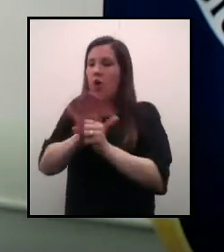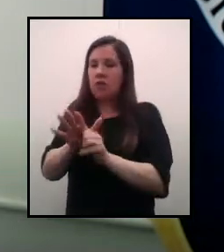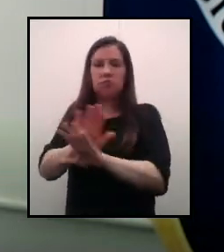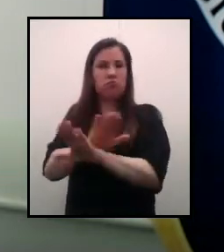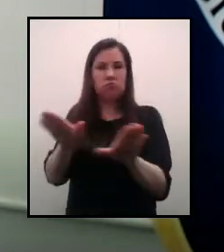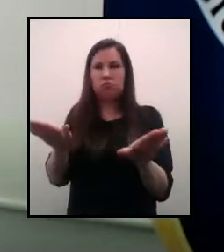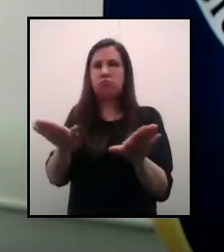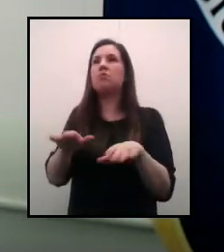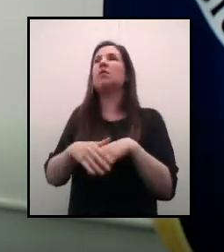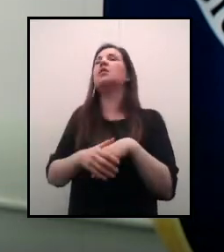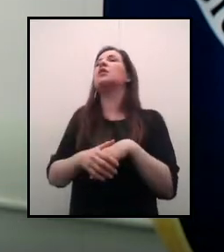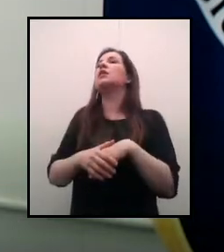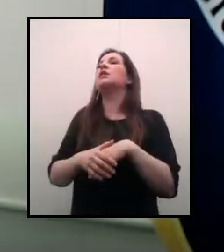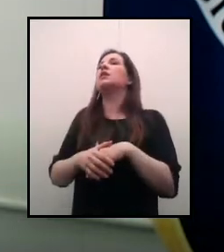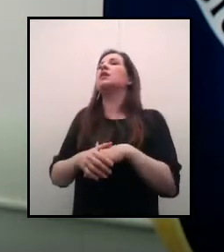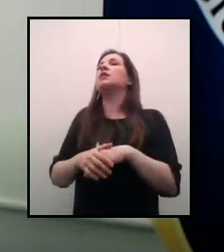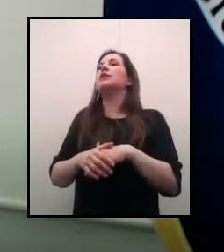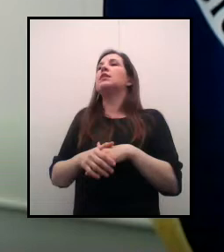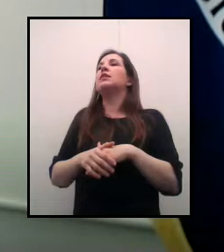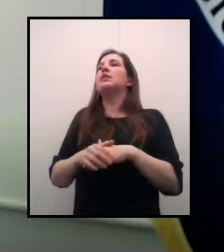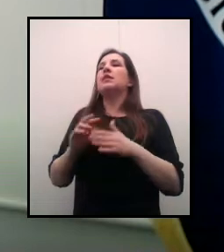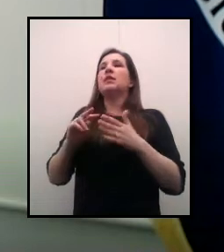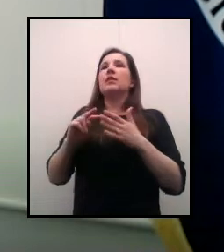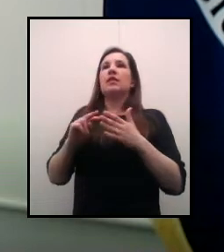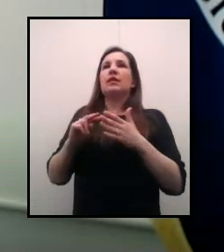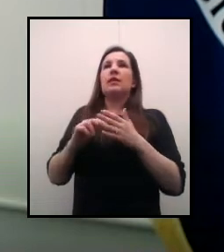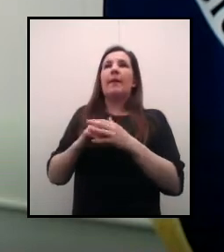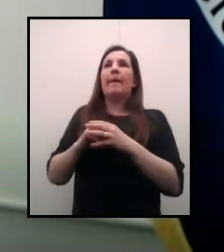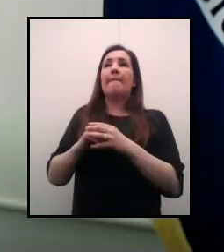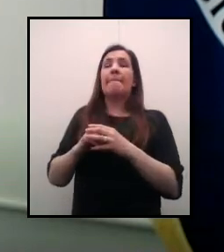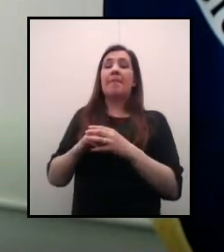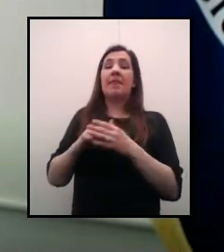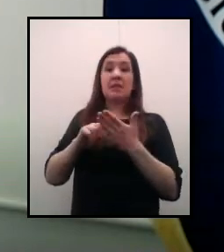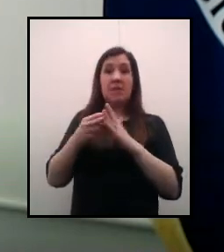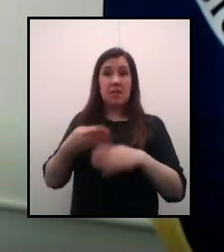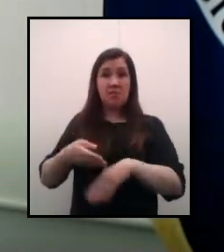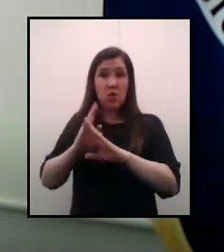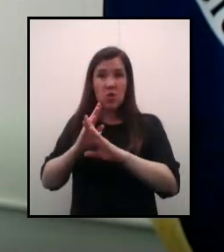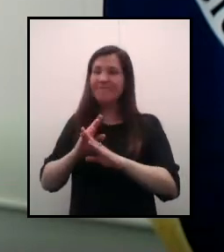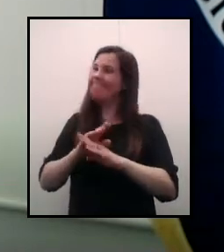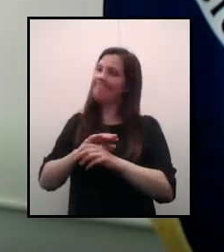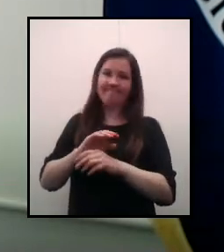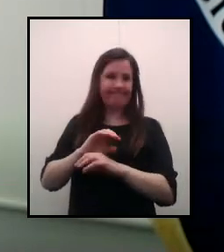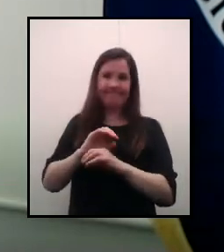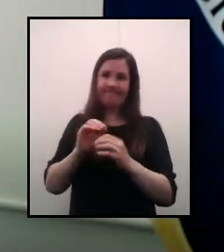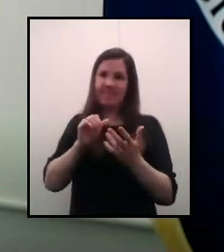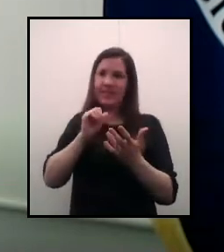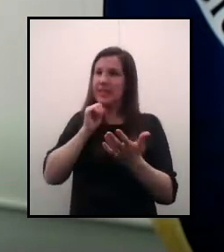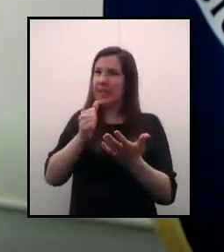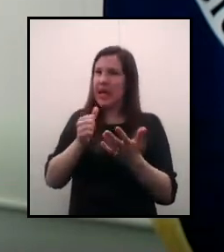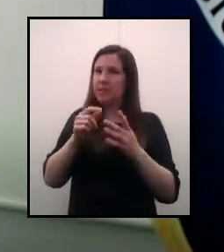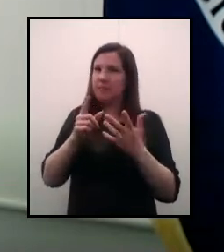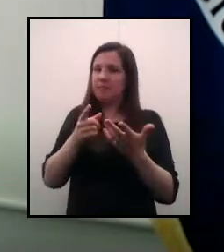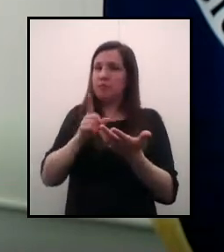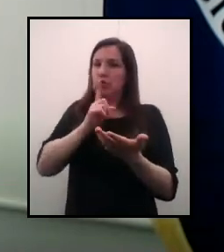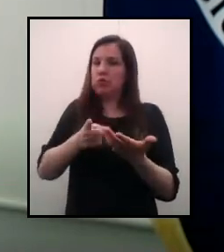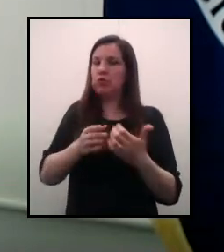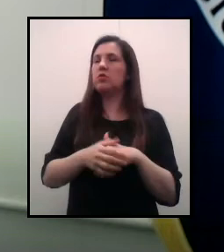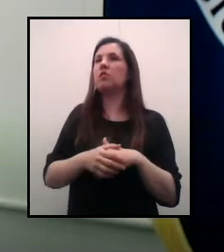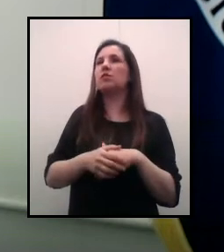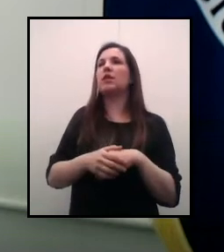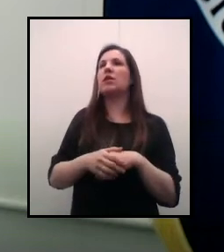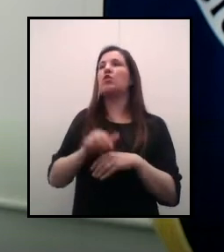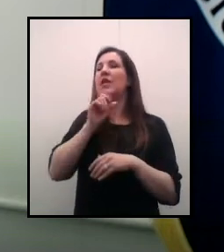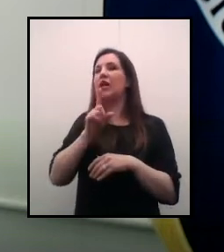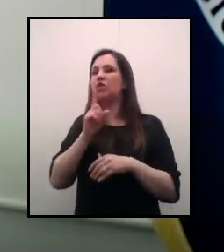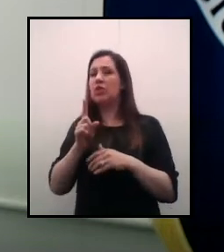not mean that, it also does not mean that necessarily that you're immune or protected from future infections. We're not really sure what